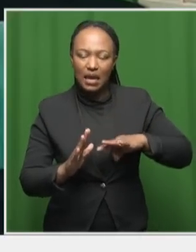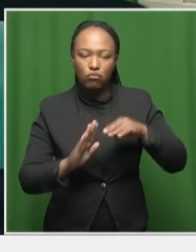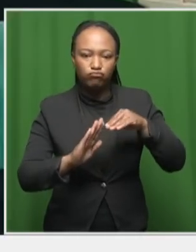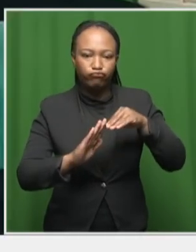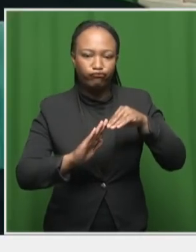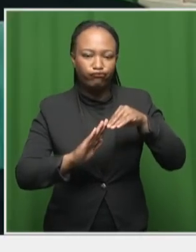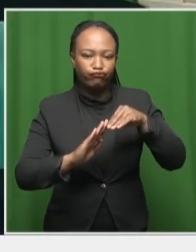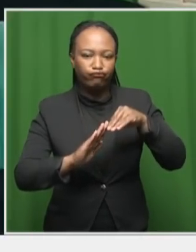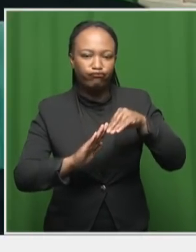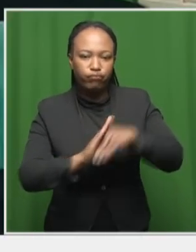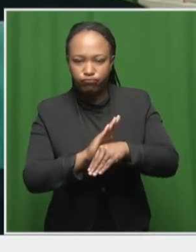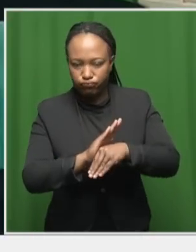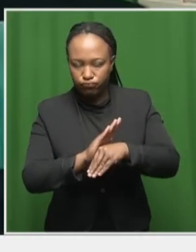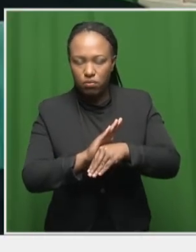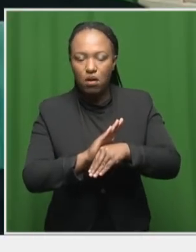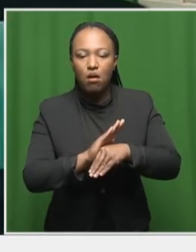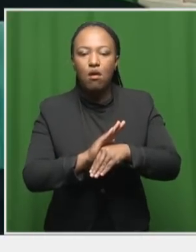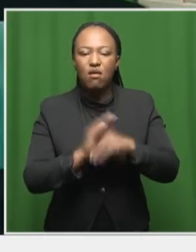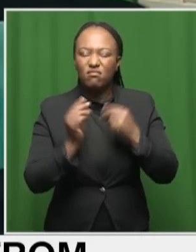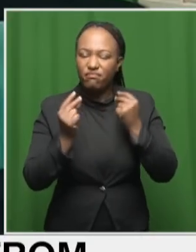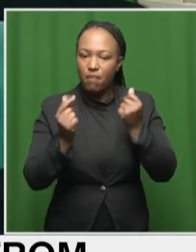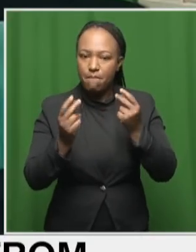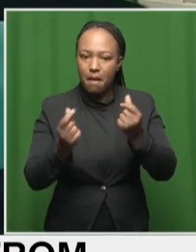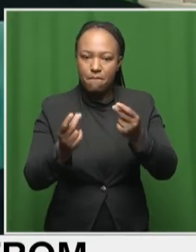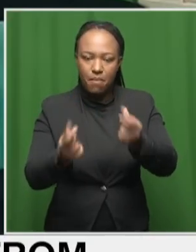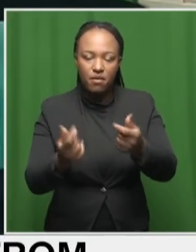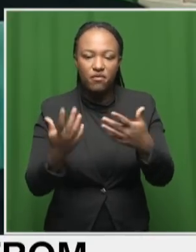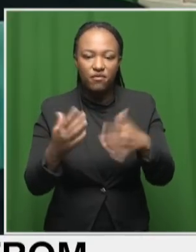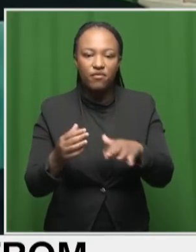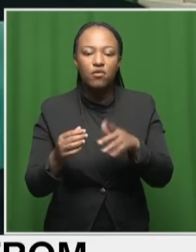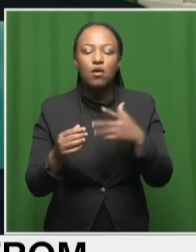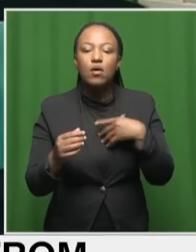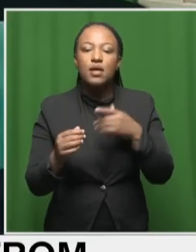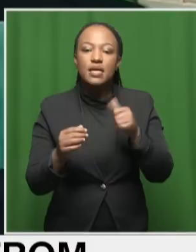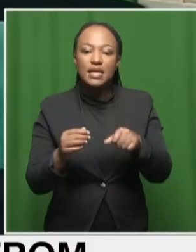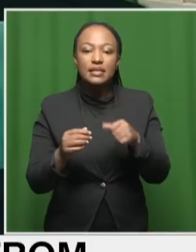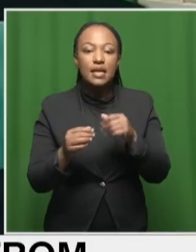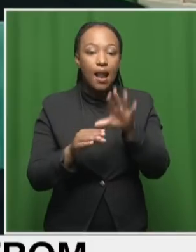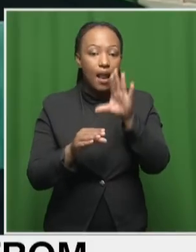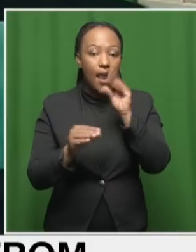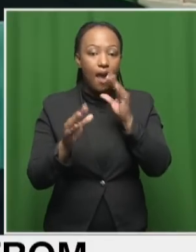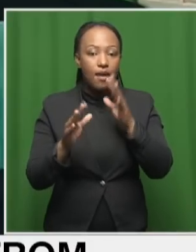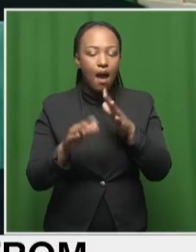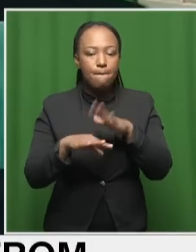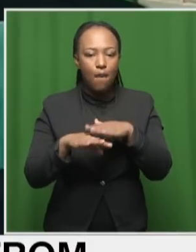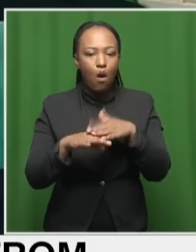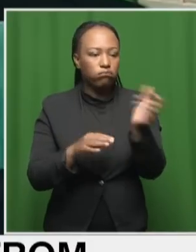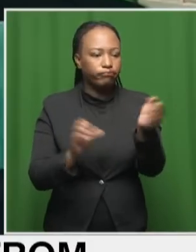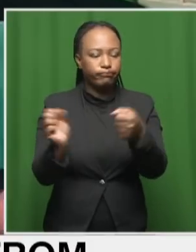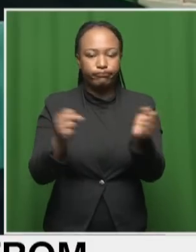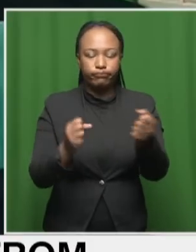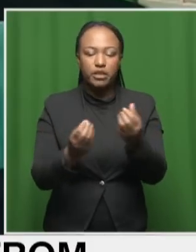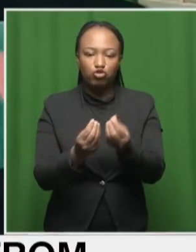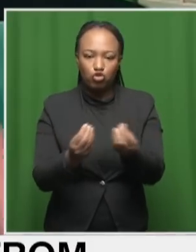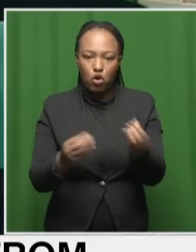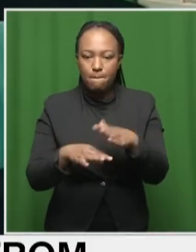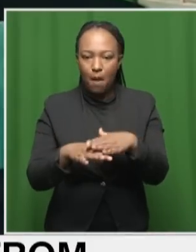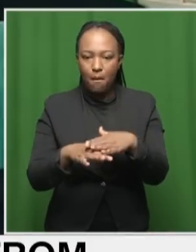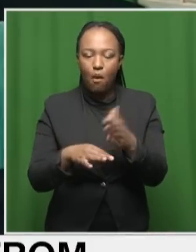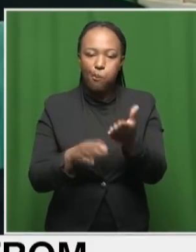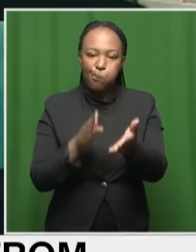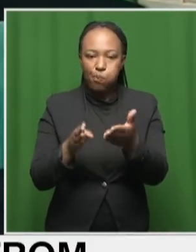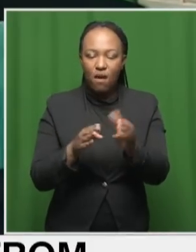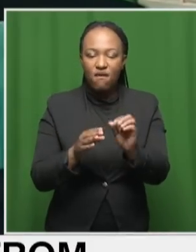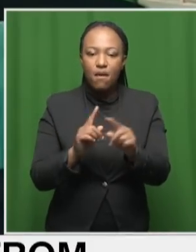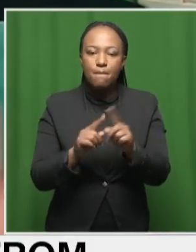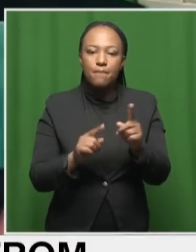and faster than the education budget. So even as we've had increasing enrollments children that are coming into school, there was a birth surge in